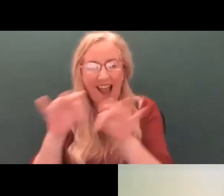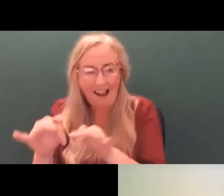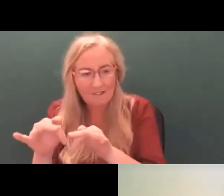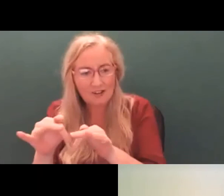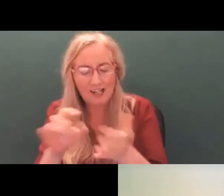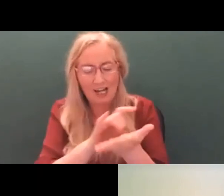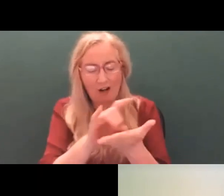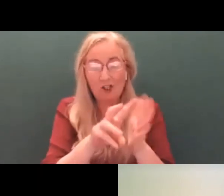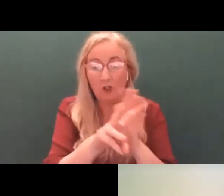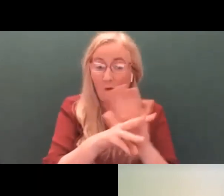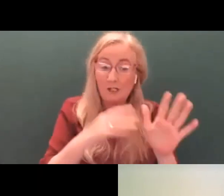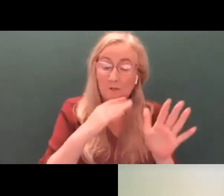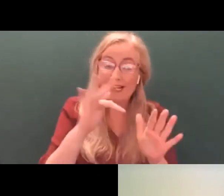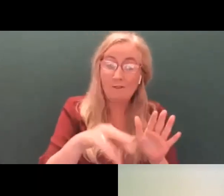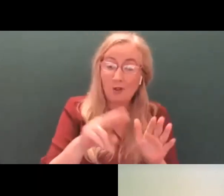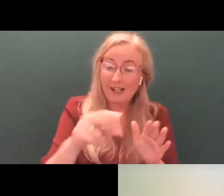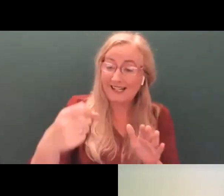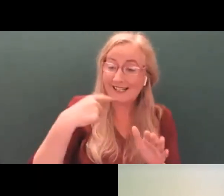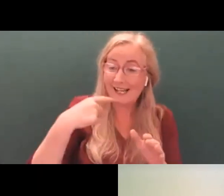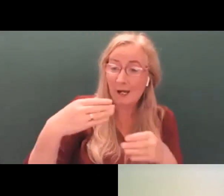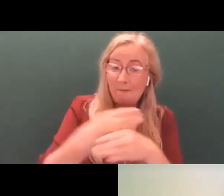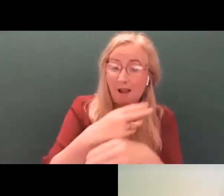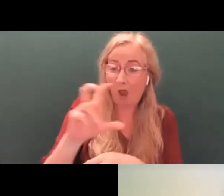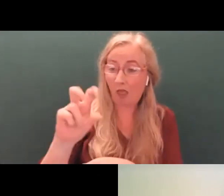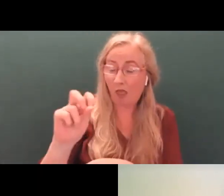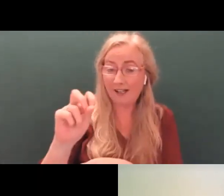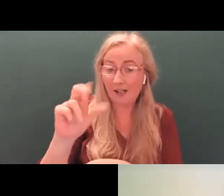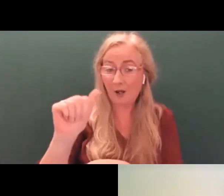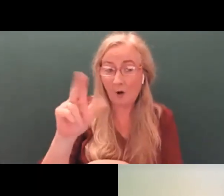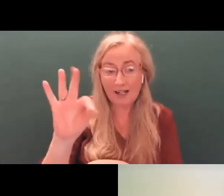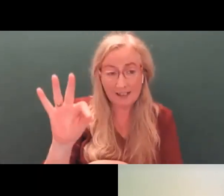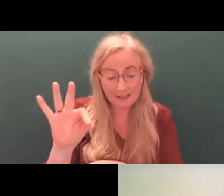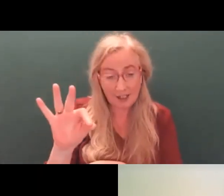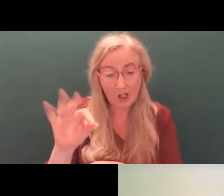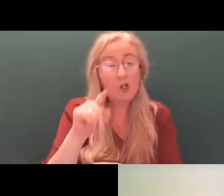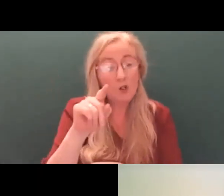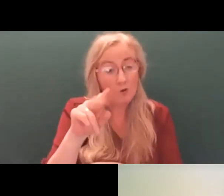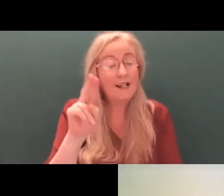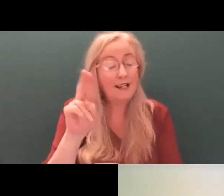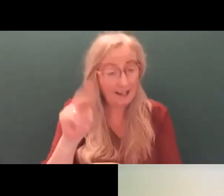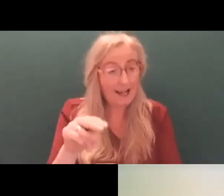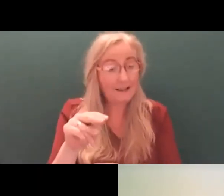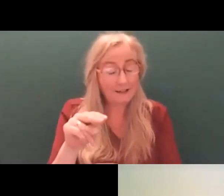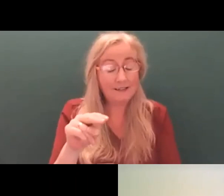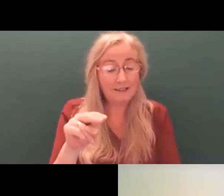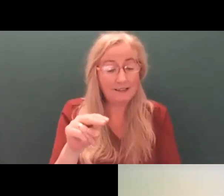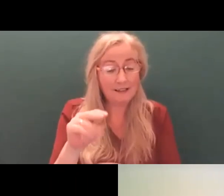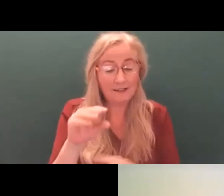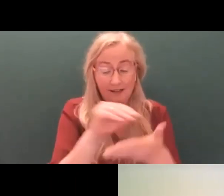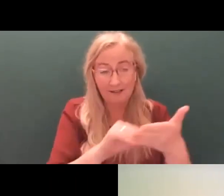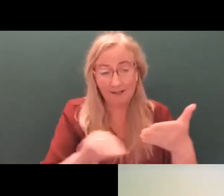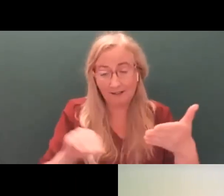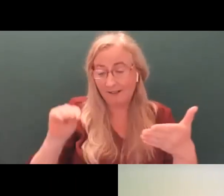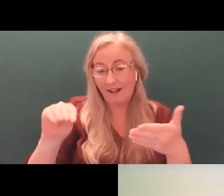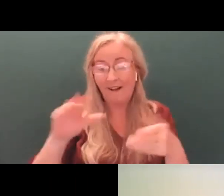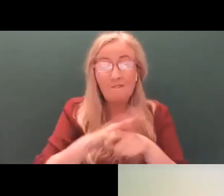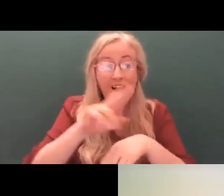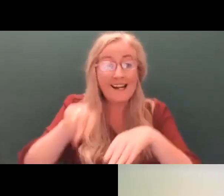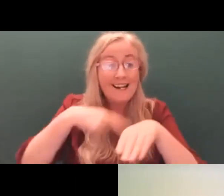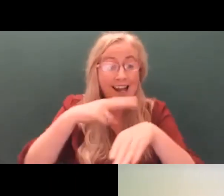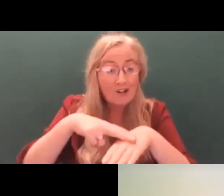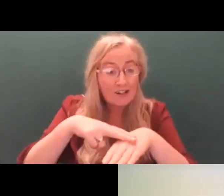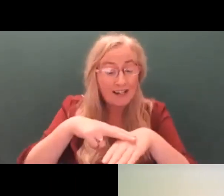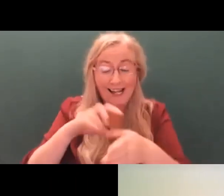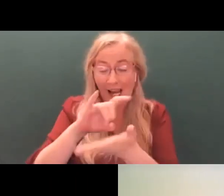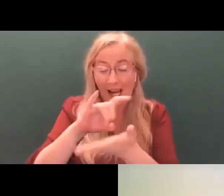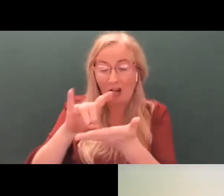you can get that to us by the 30th of August, you'll be eligible to be considered for the National Heritage